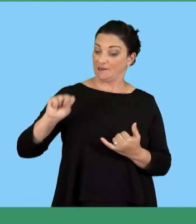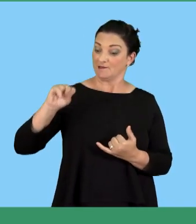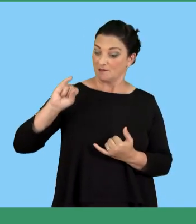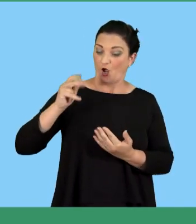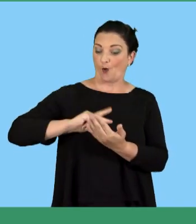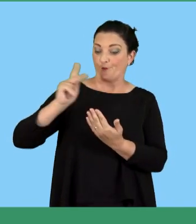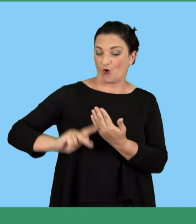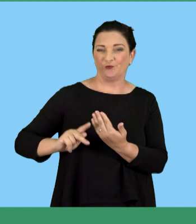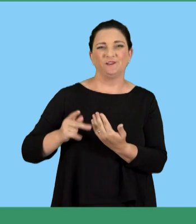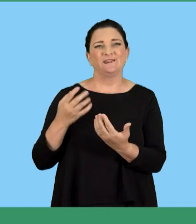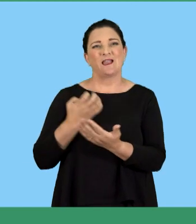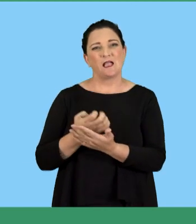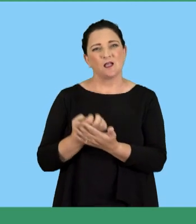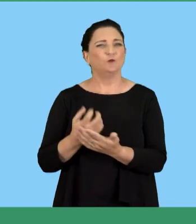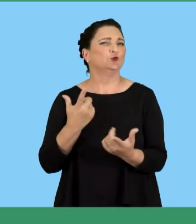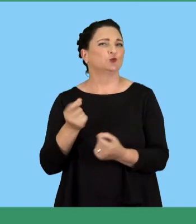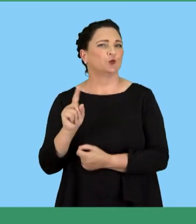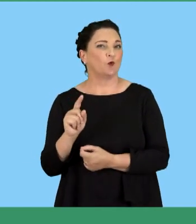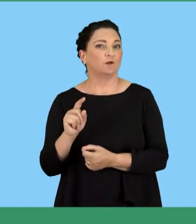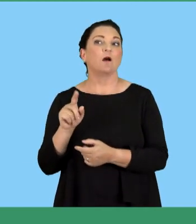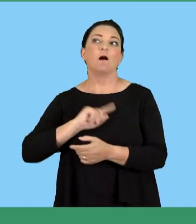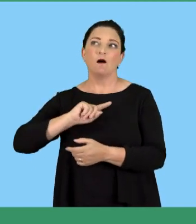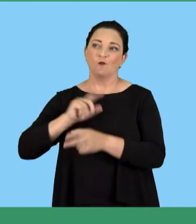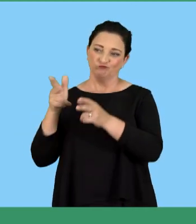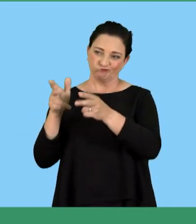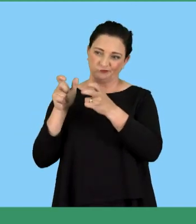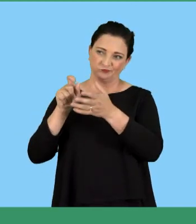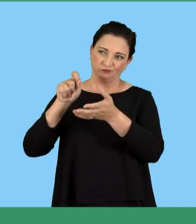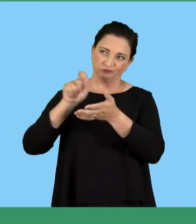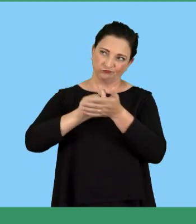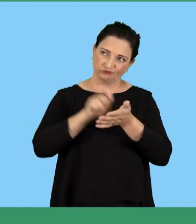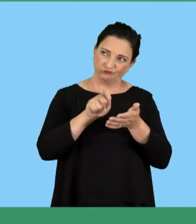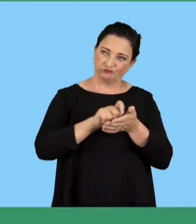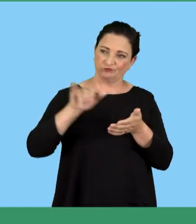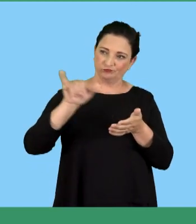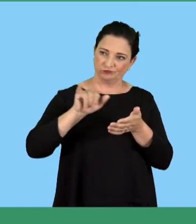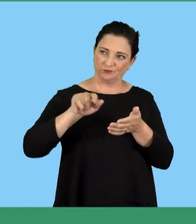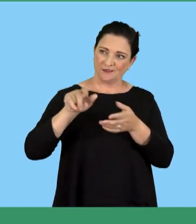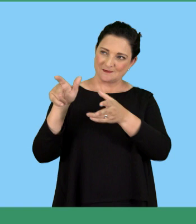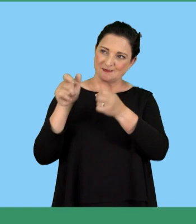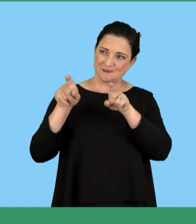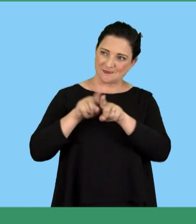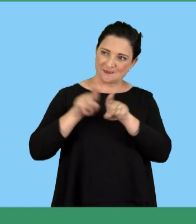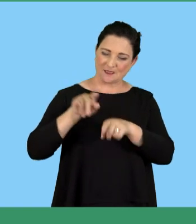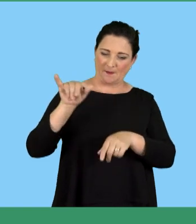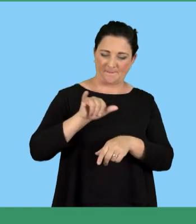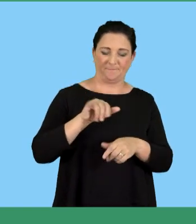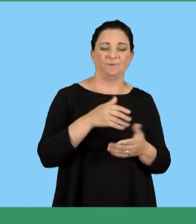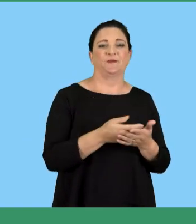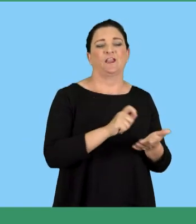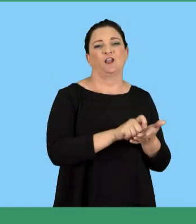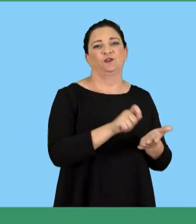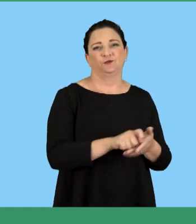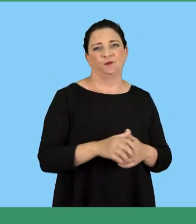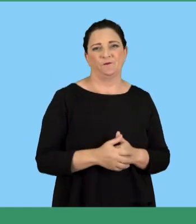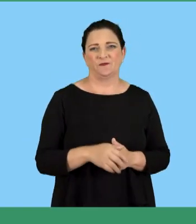what projects. So you code them. How do you code them? You check the sentences to us. The management of Gallant's